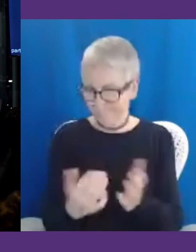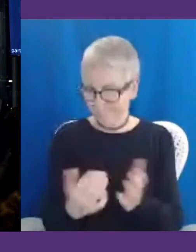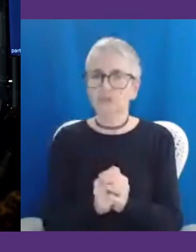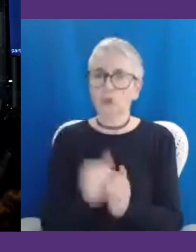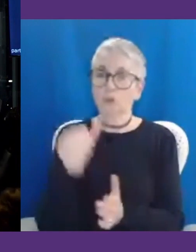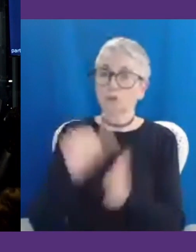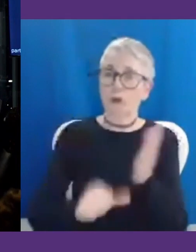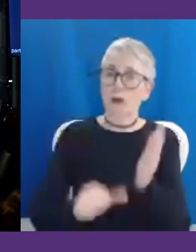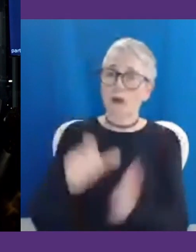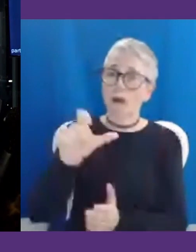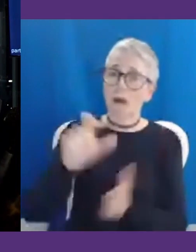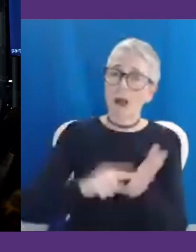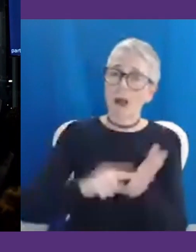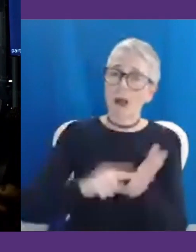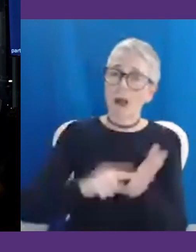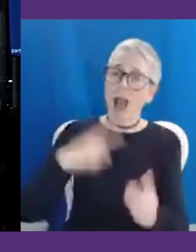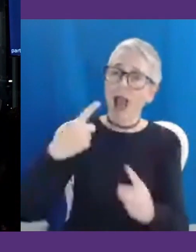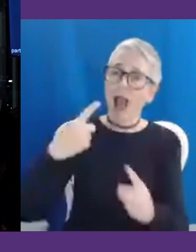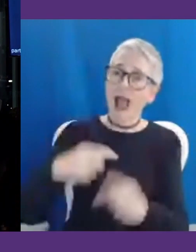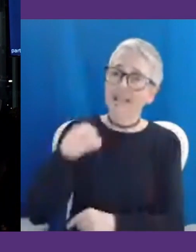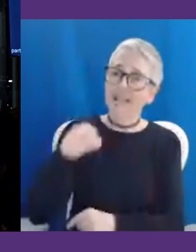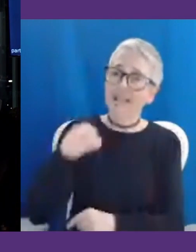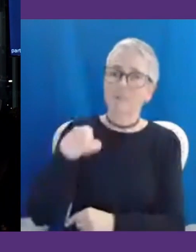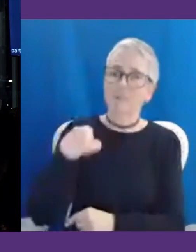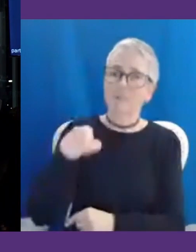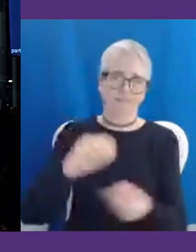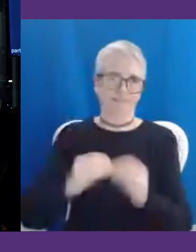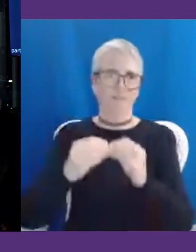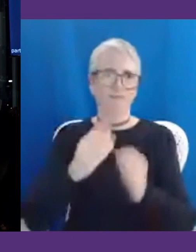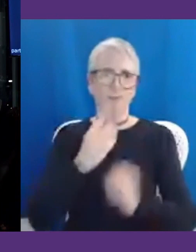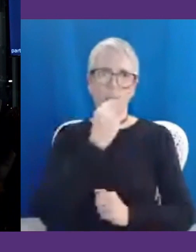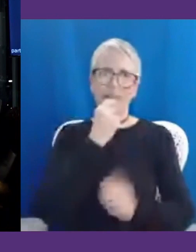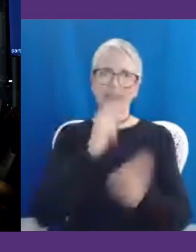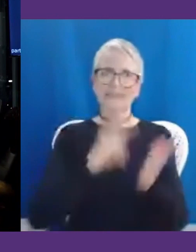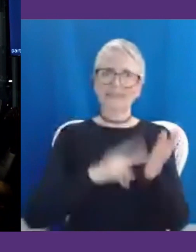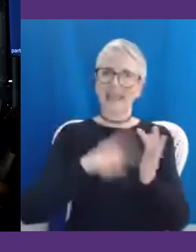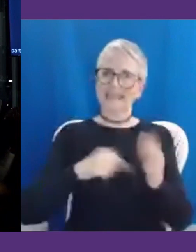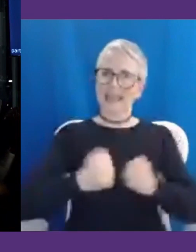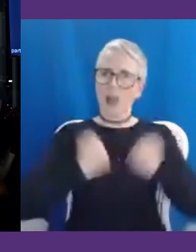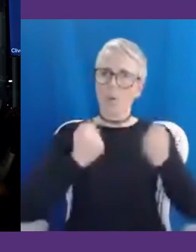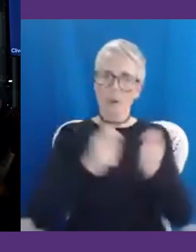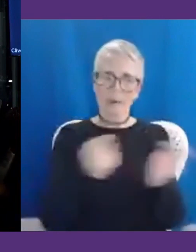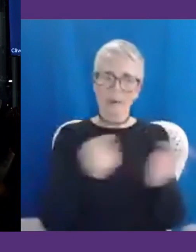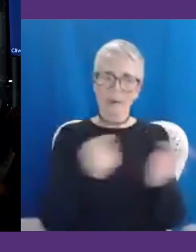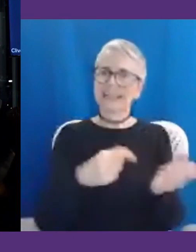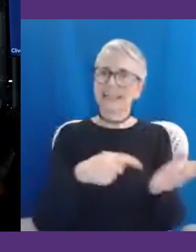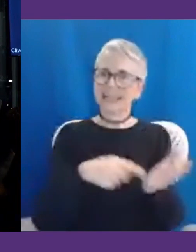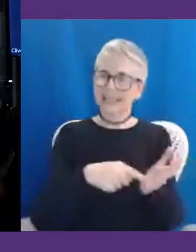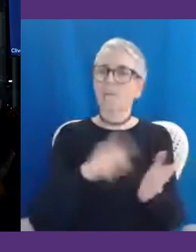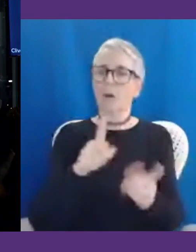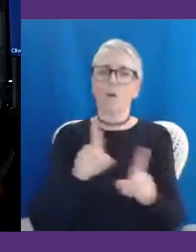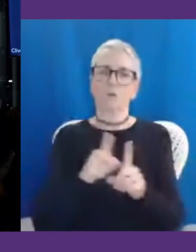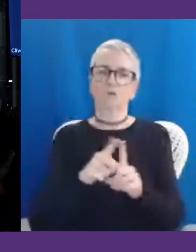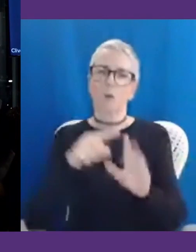content for AbilityNet in our Dispatches magazine, but is also part of Policy Connect, and is particularly interested in